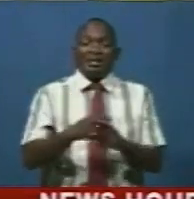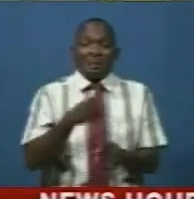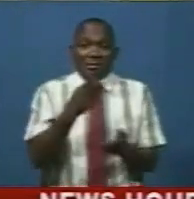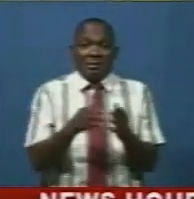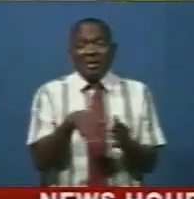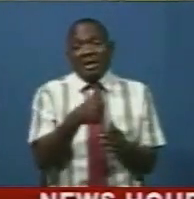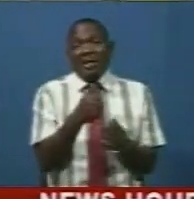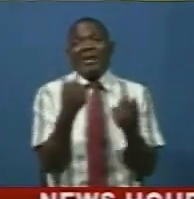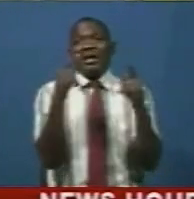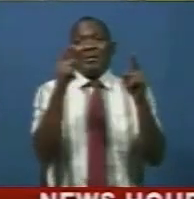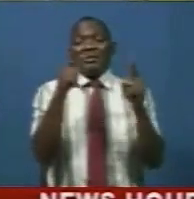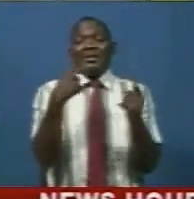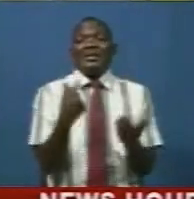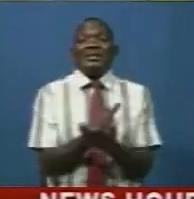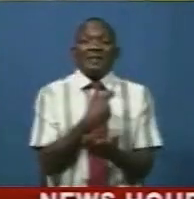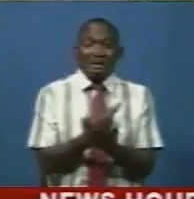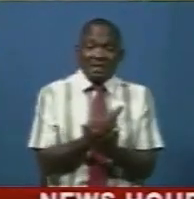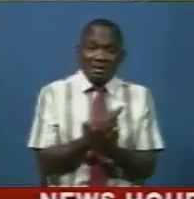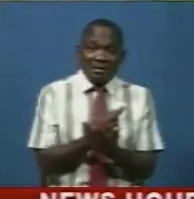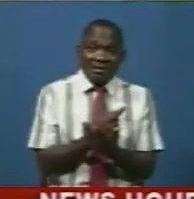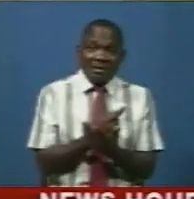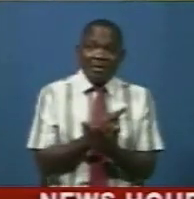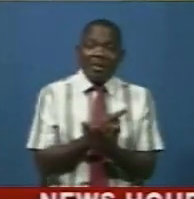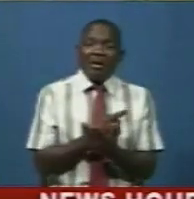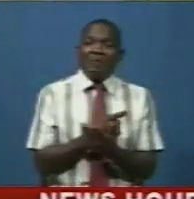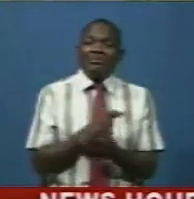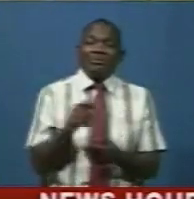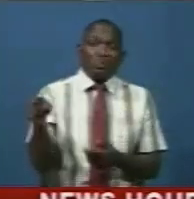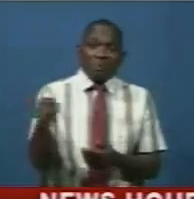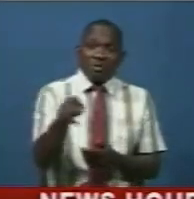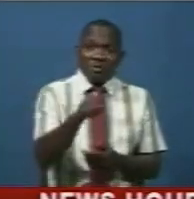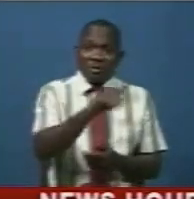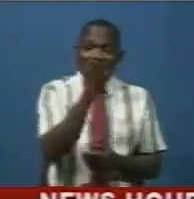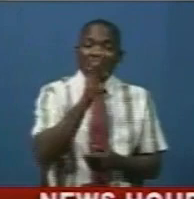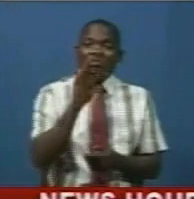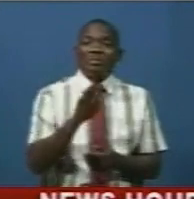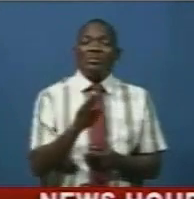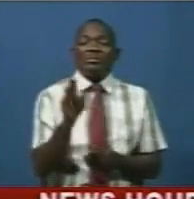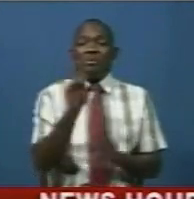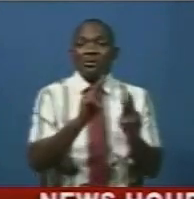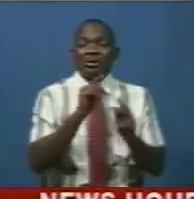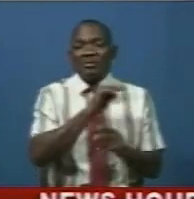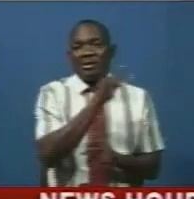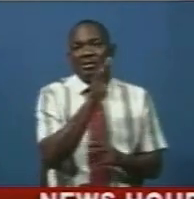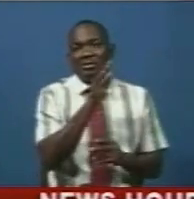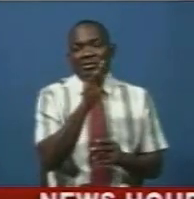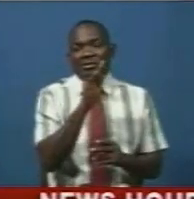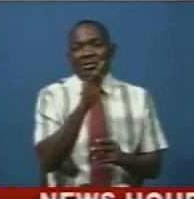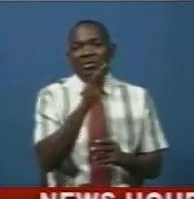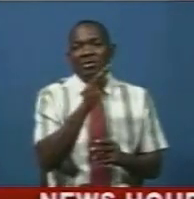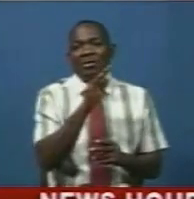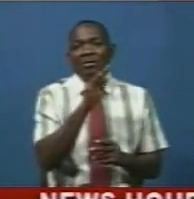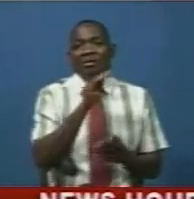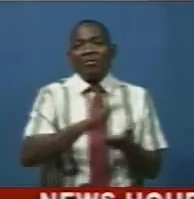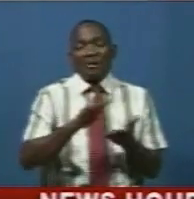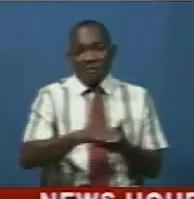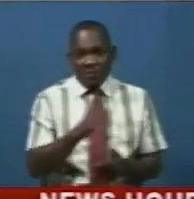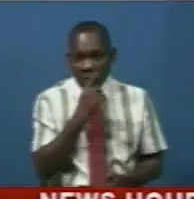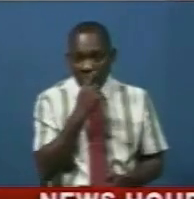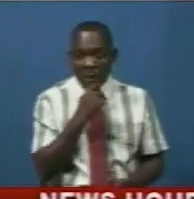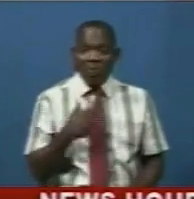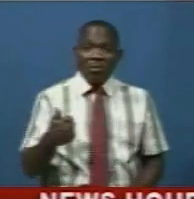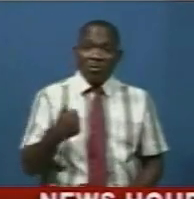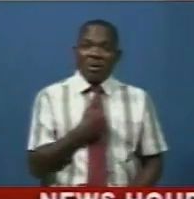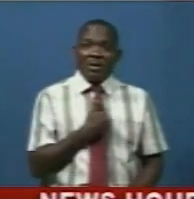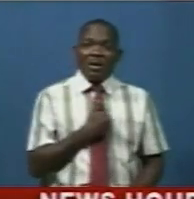any blow up in this country, posterity will not forgive you. Bullets don't discriminate. So we